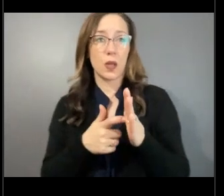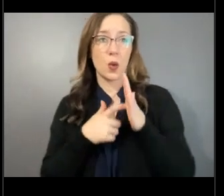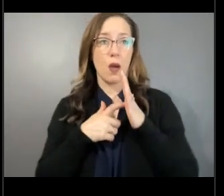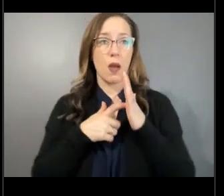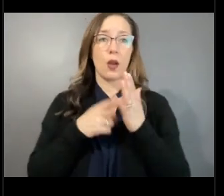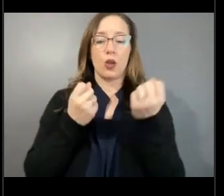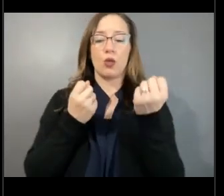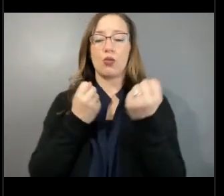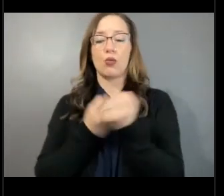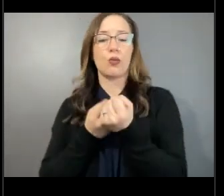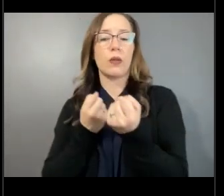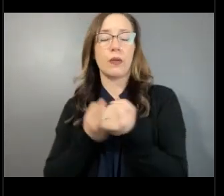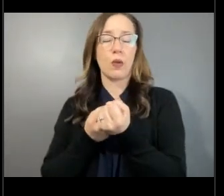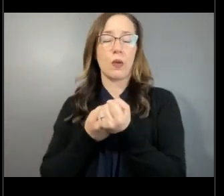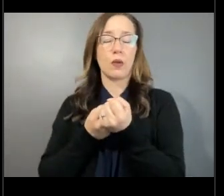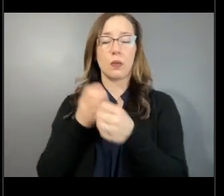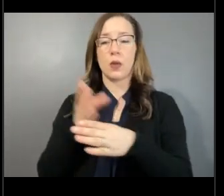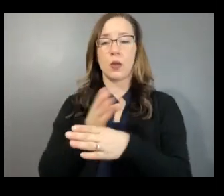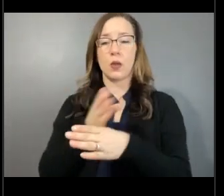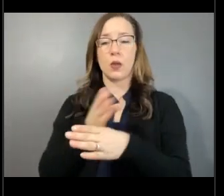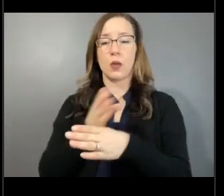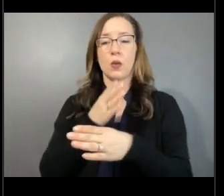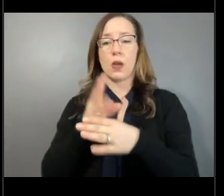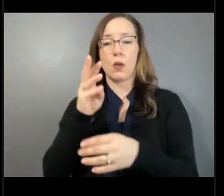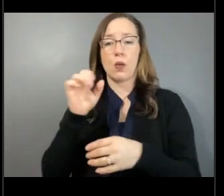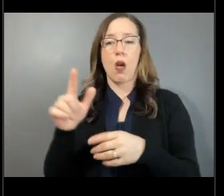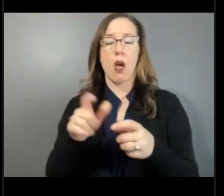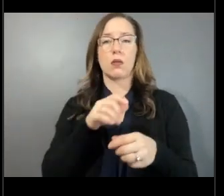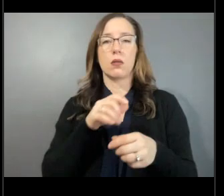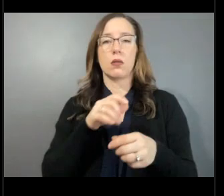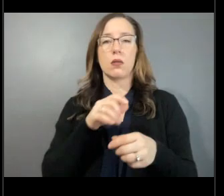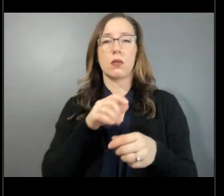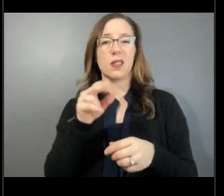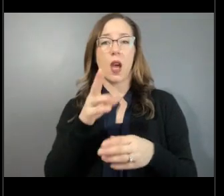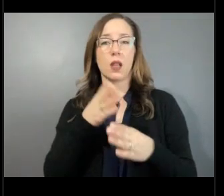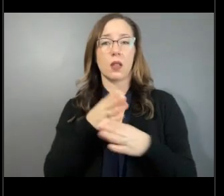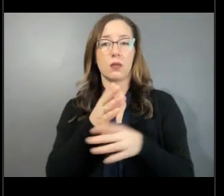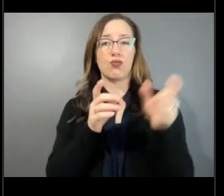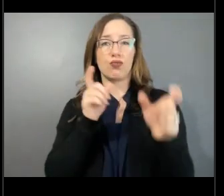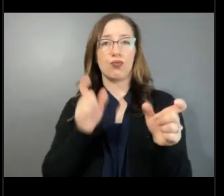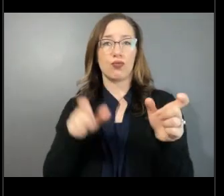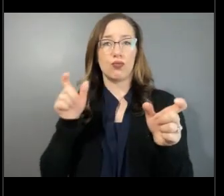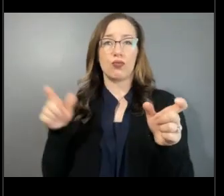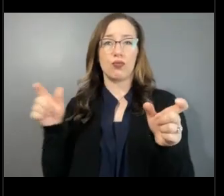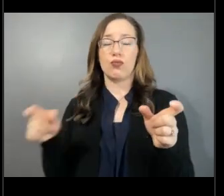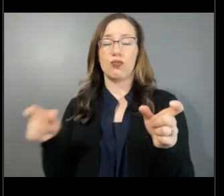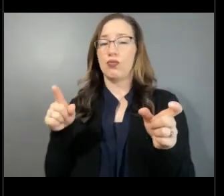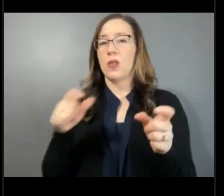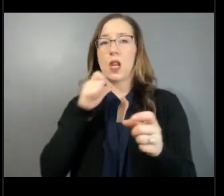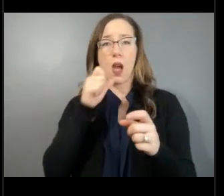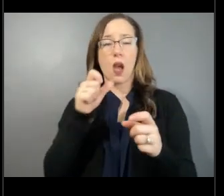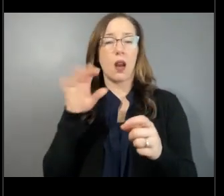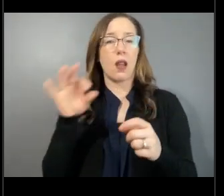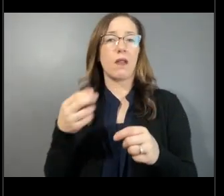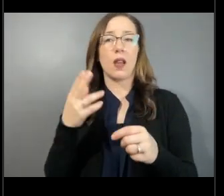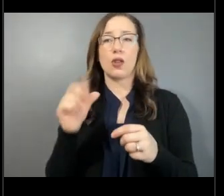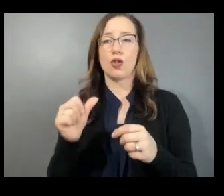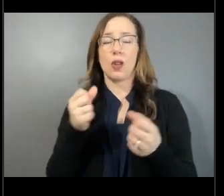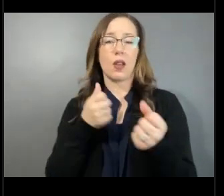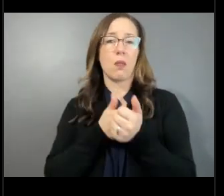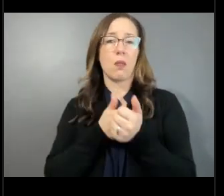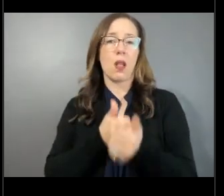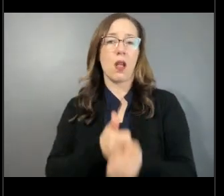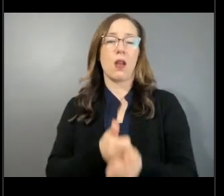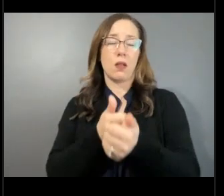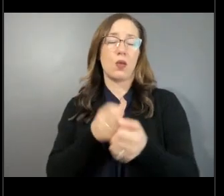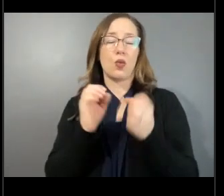reinforcing between the wall studs is missing. This bathroom is not FHA compliant because there's no